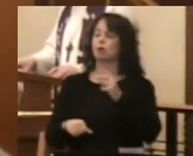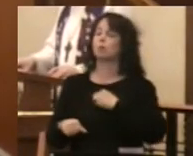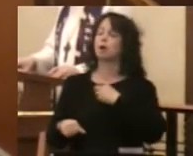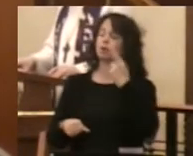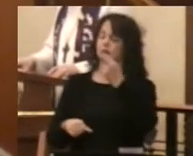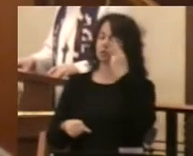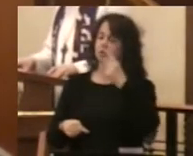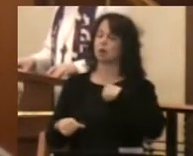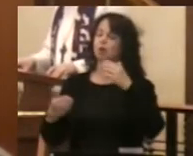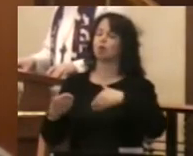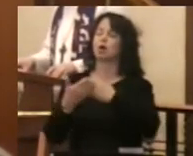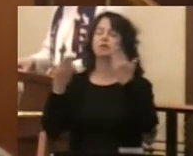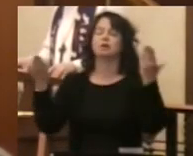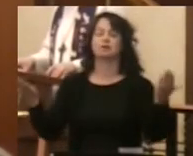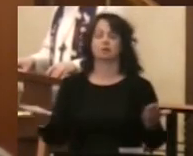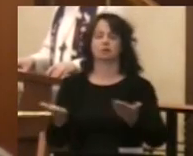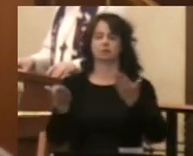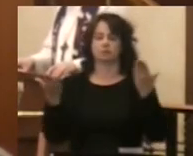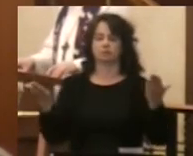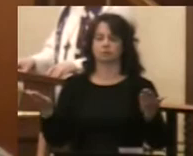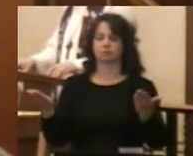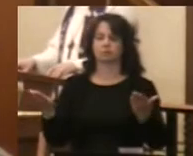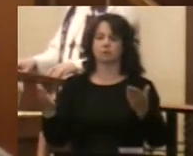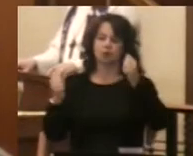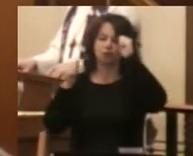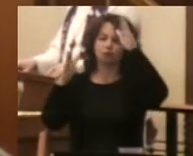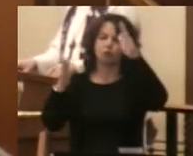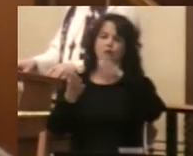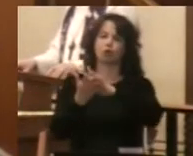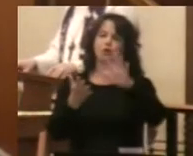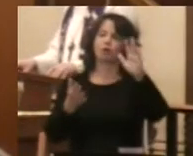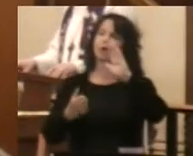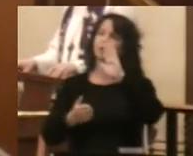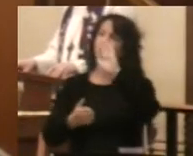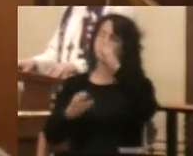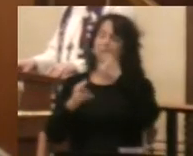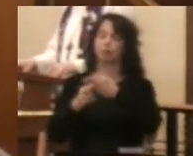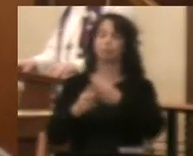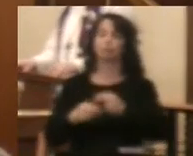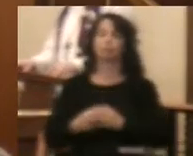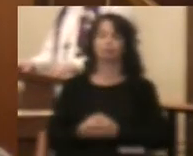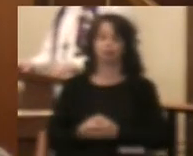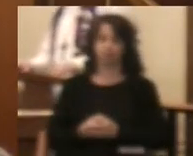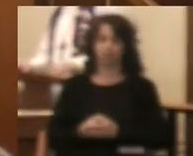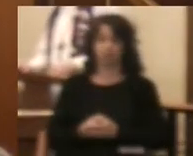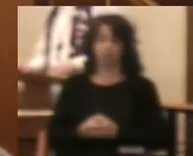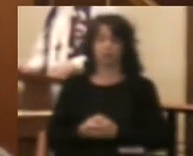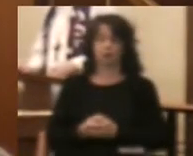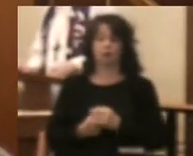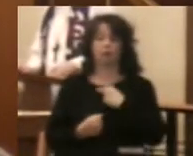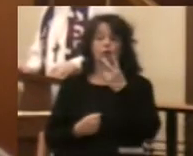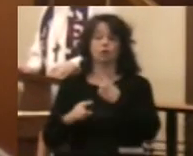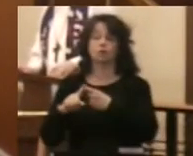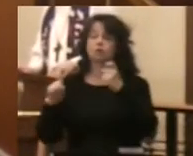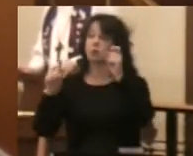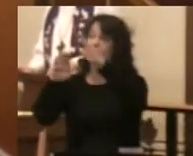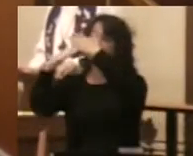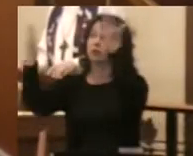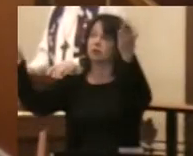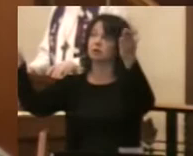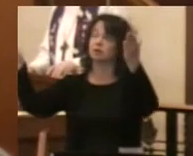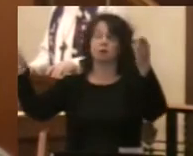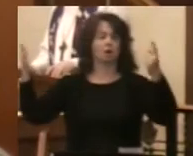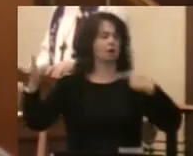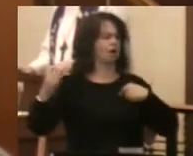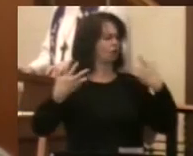come to this hour. Father, glorify your name." And then a voice came from heaven.